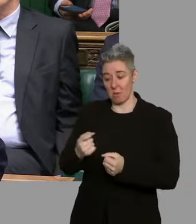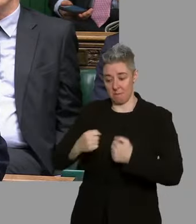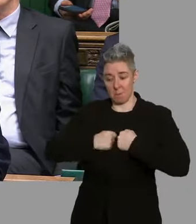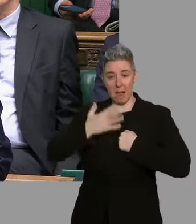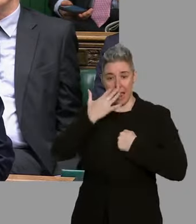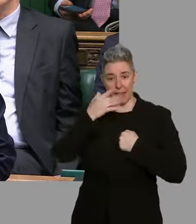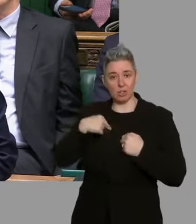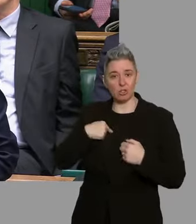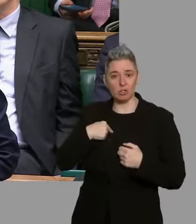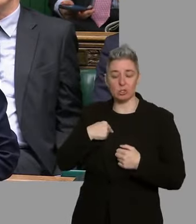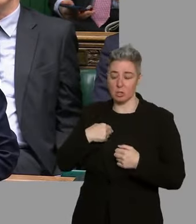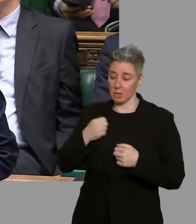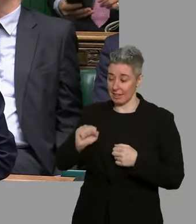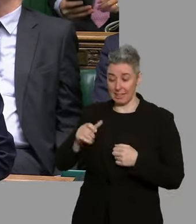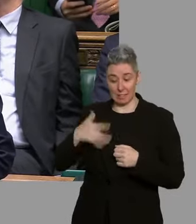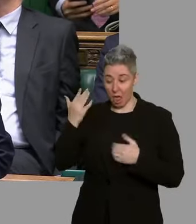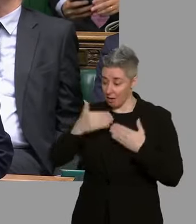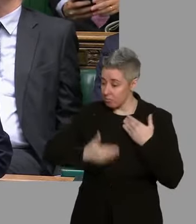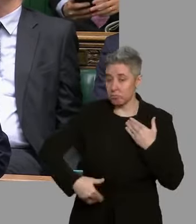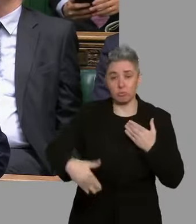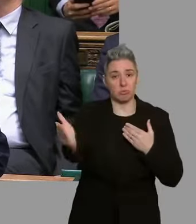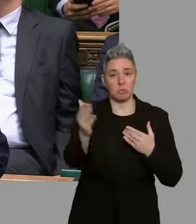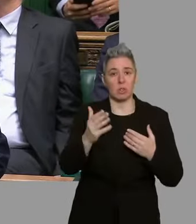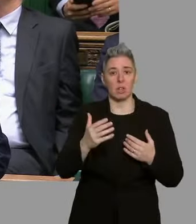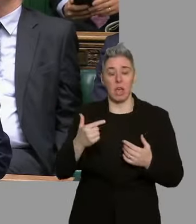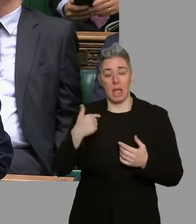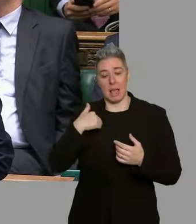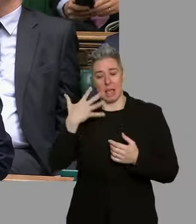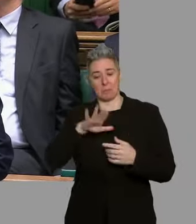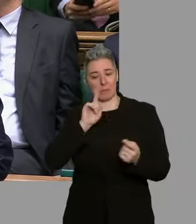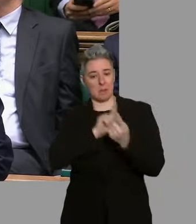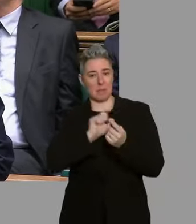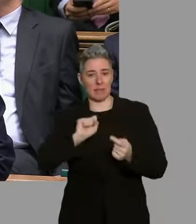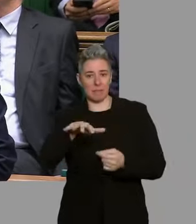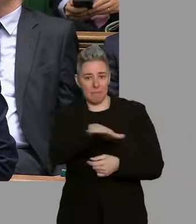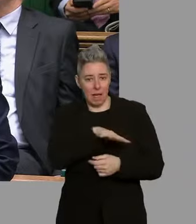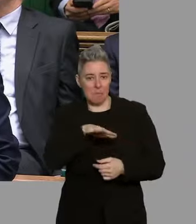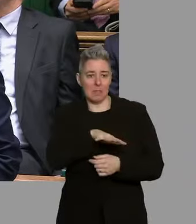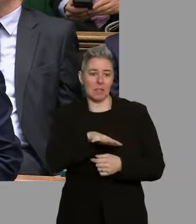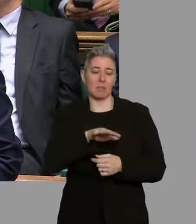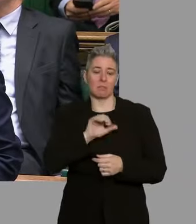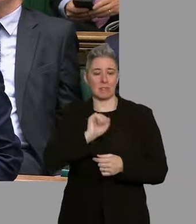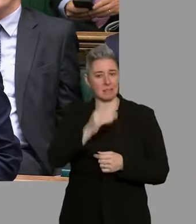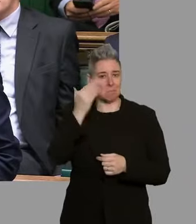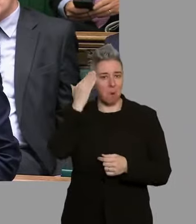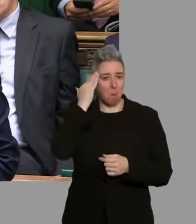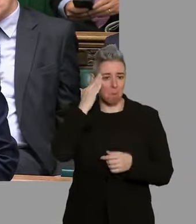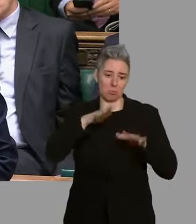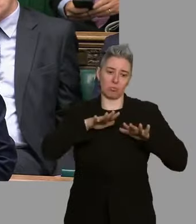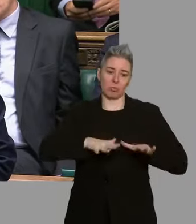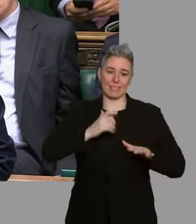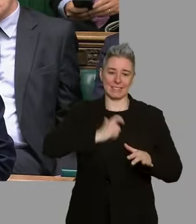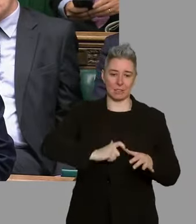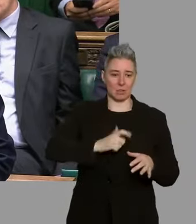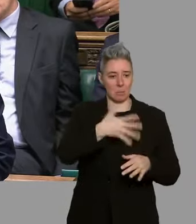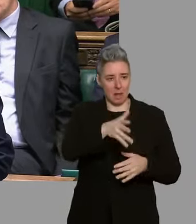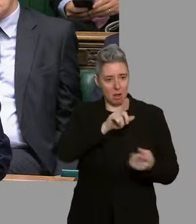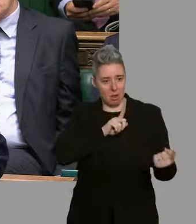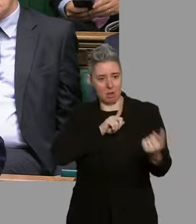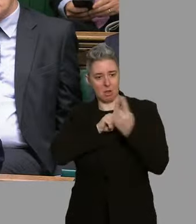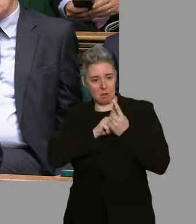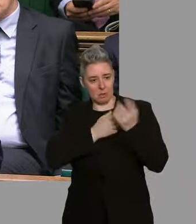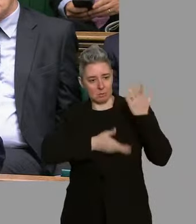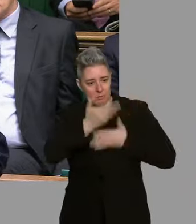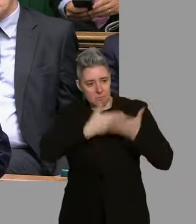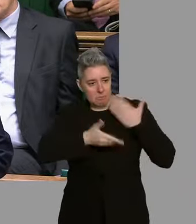his family when his mum, Ditsa, a British citizen, shared her story with me as part of the Twin a Hostage campaign.